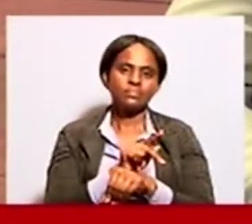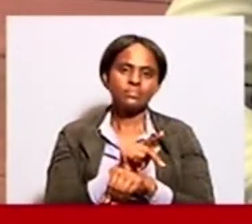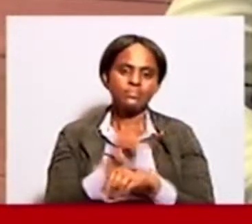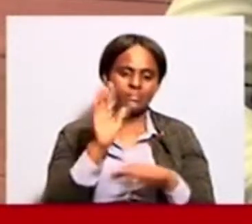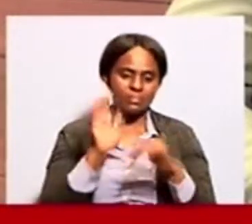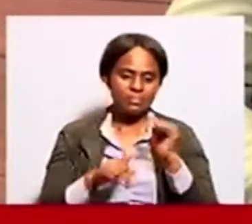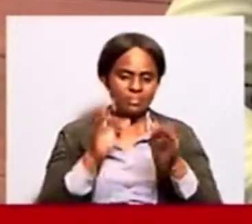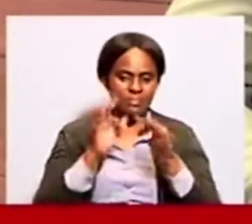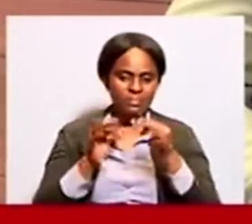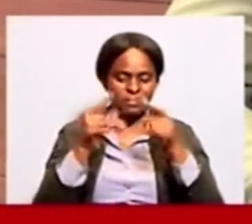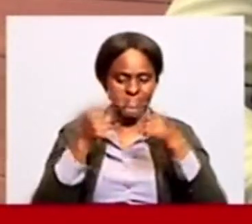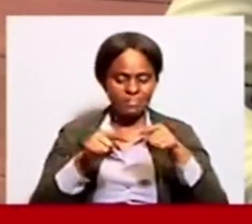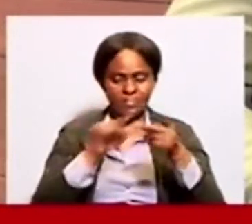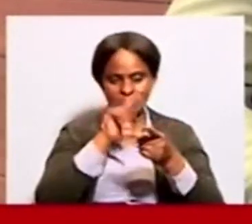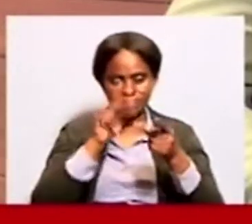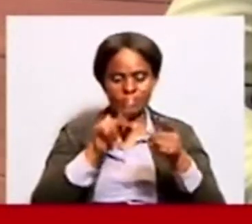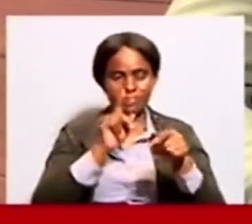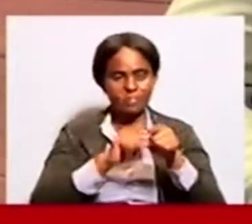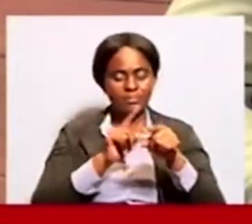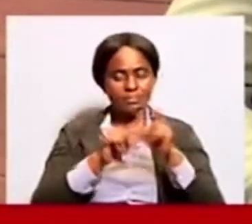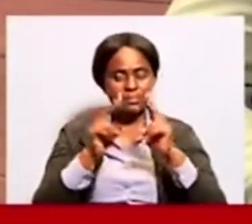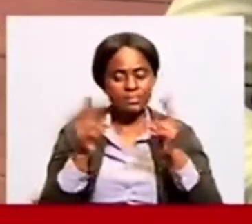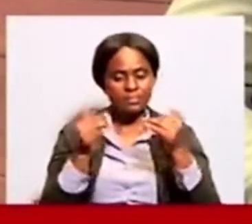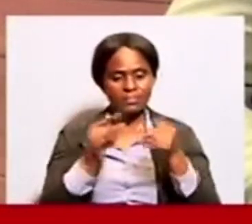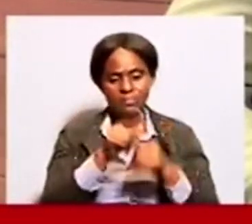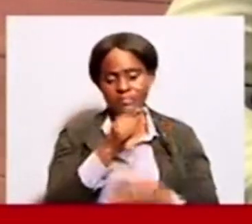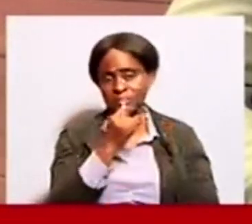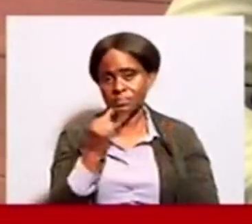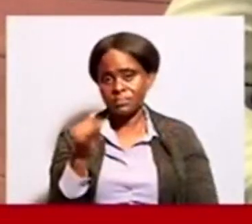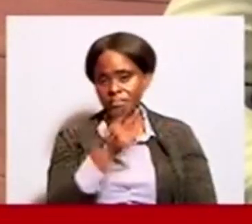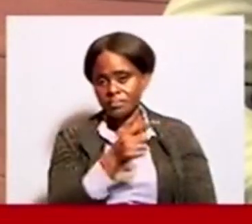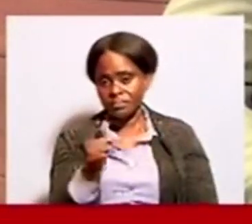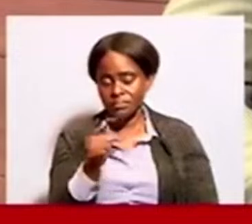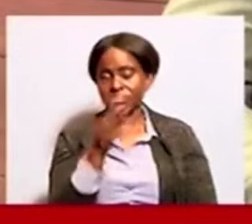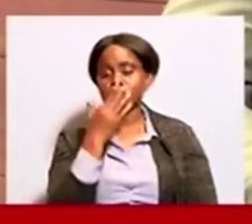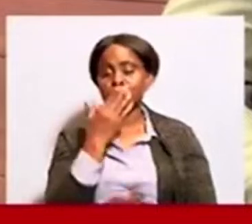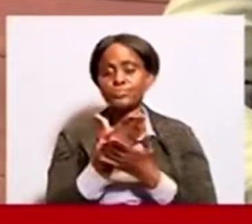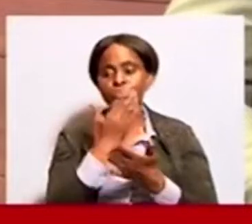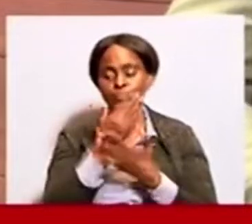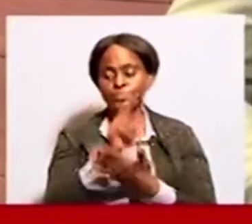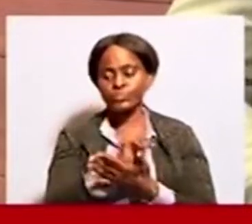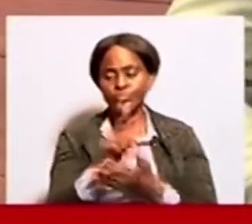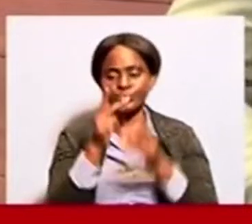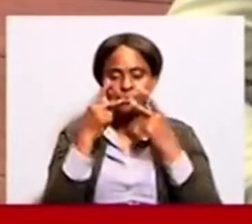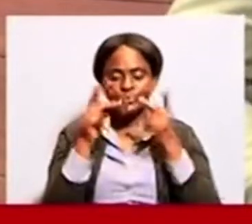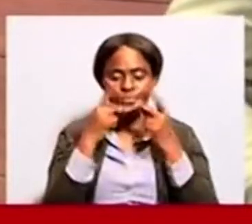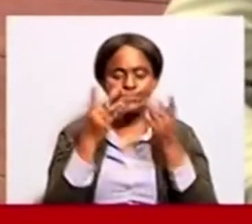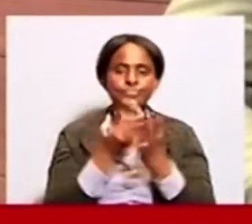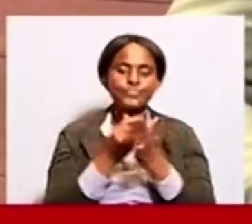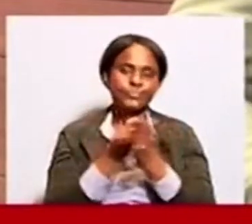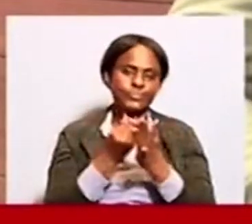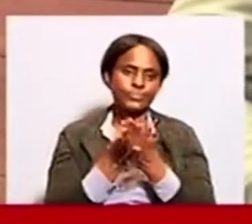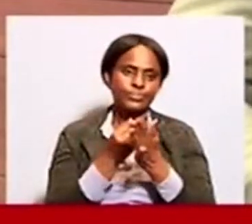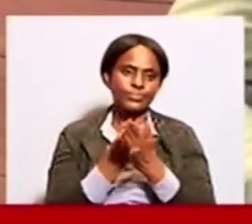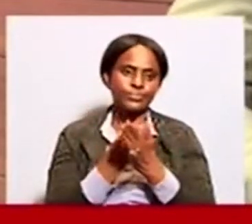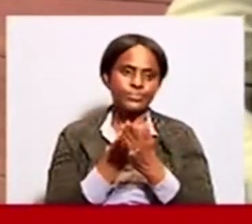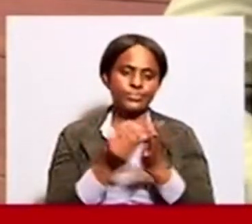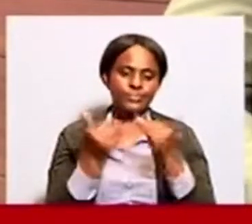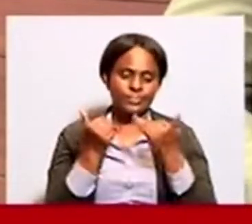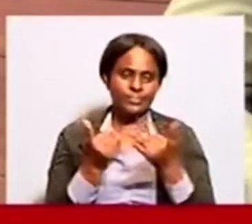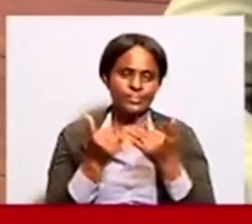than if it was done timely. So the issue here is the prudent use of public resources, because now